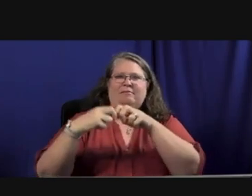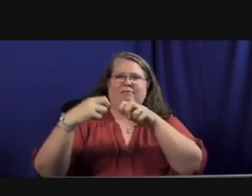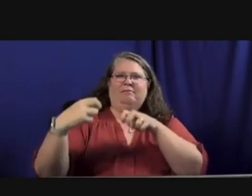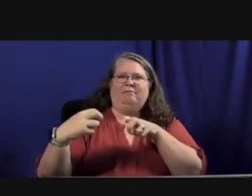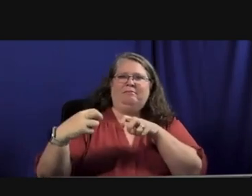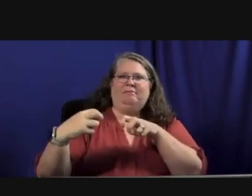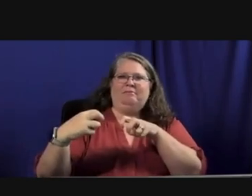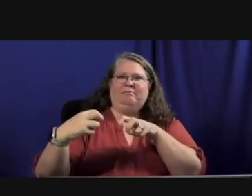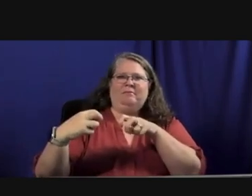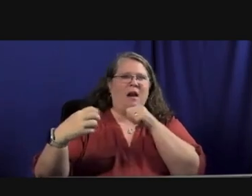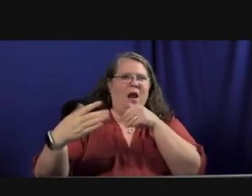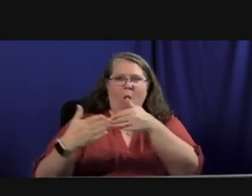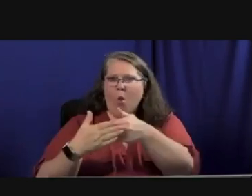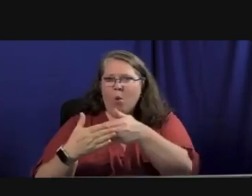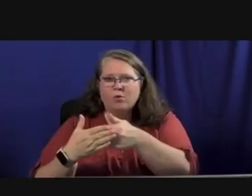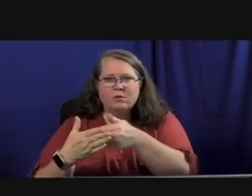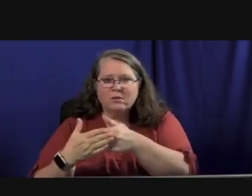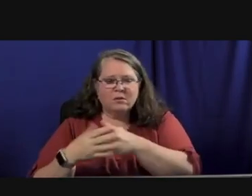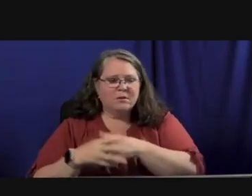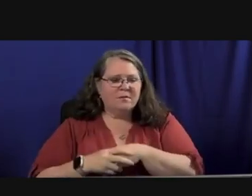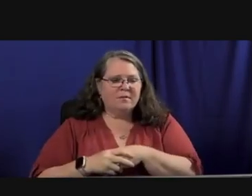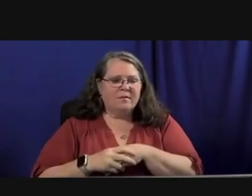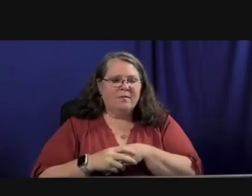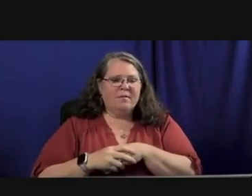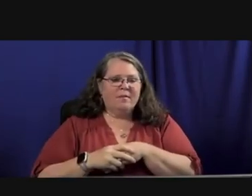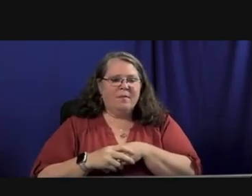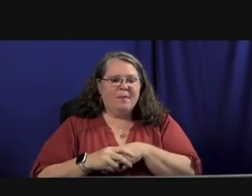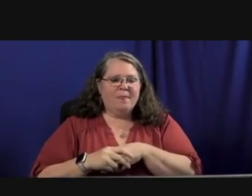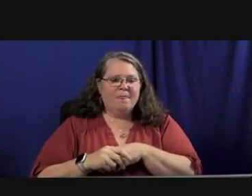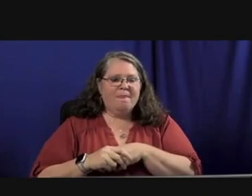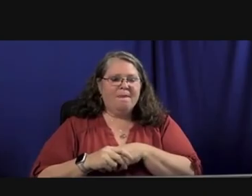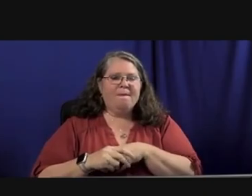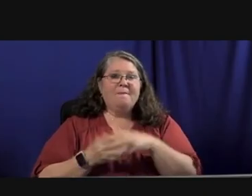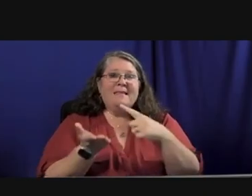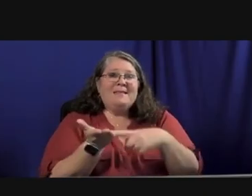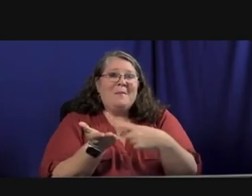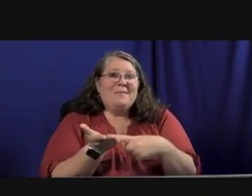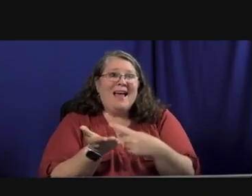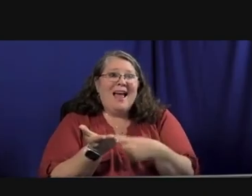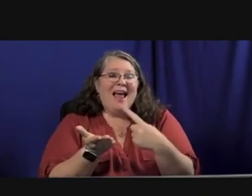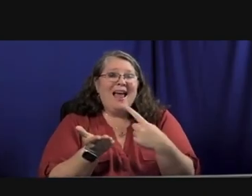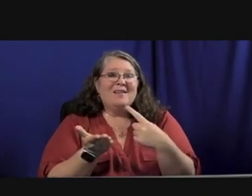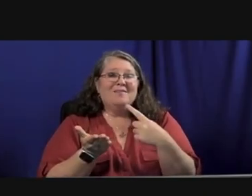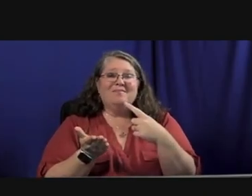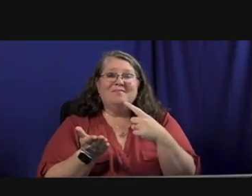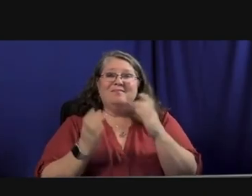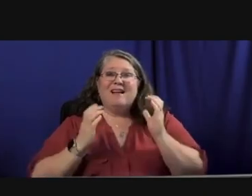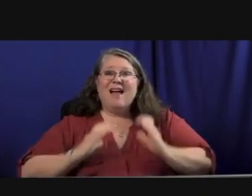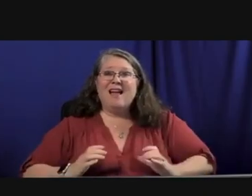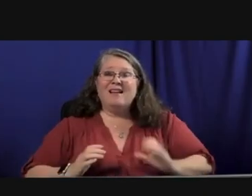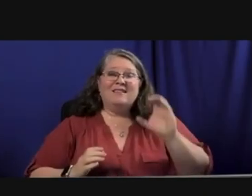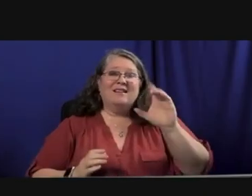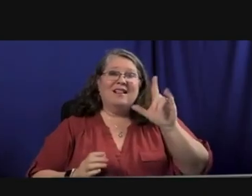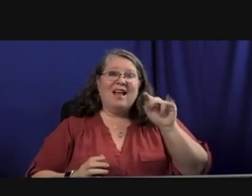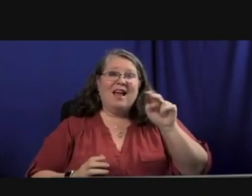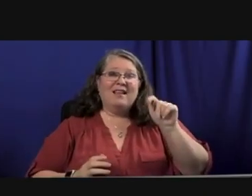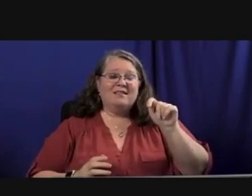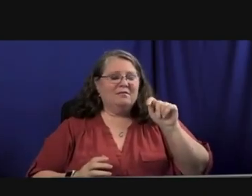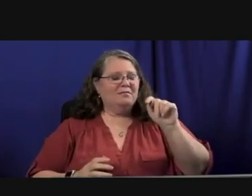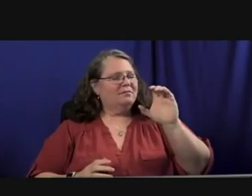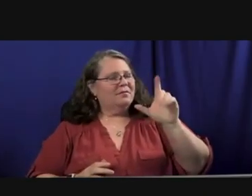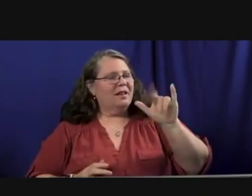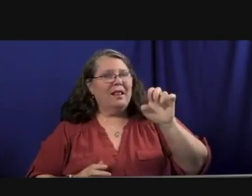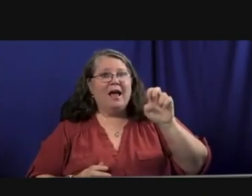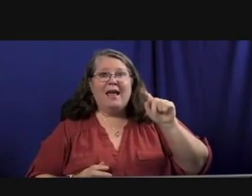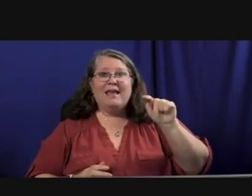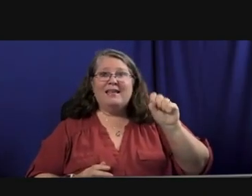touch, hugging. Usually you are sat within a distance. You are not in close proximity with the other person you are